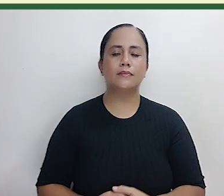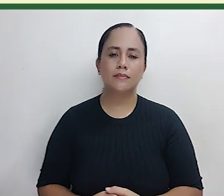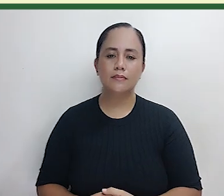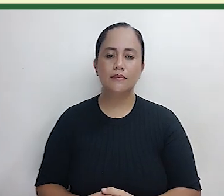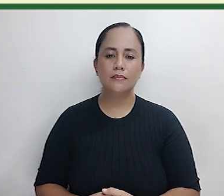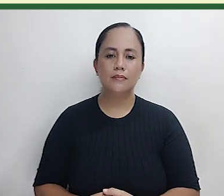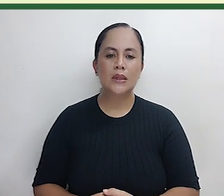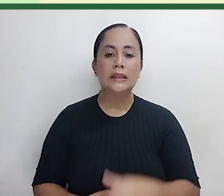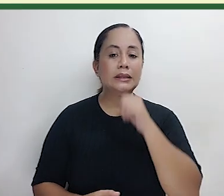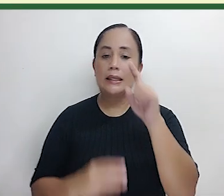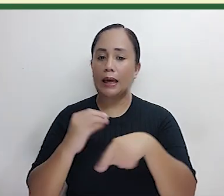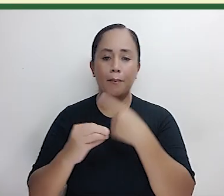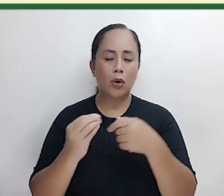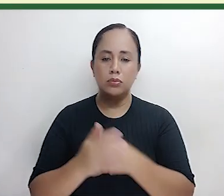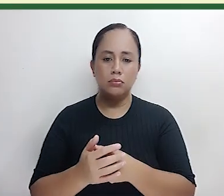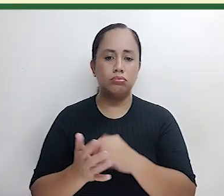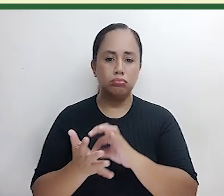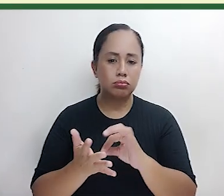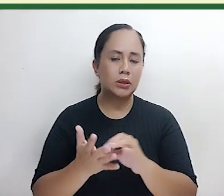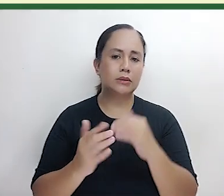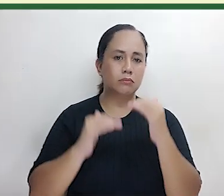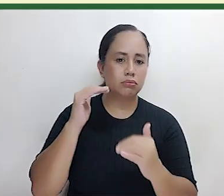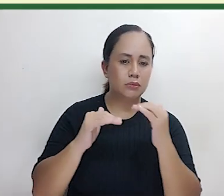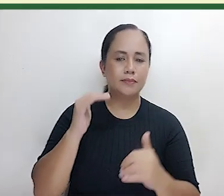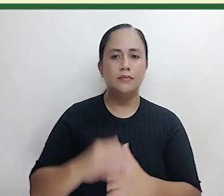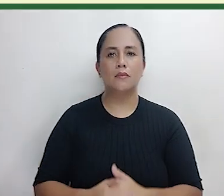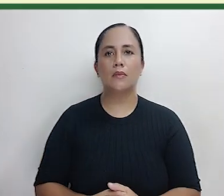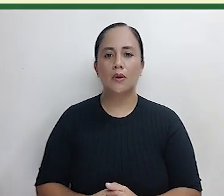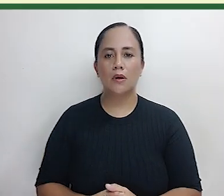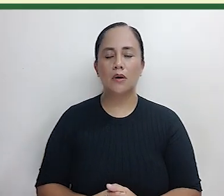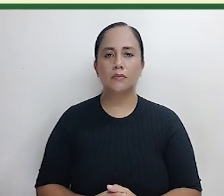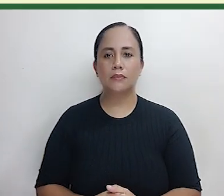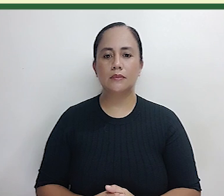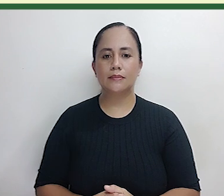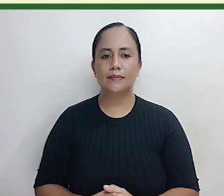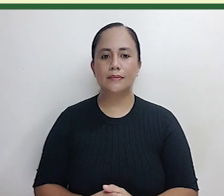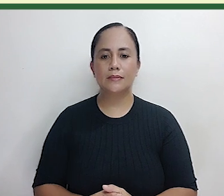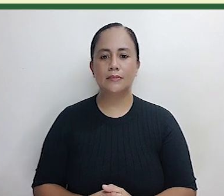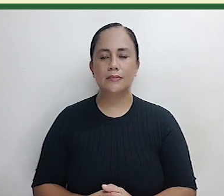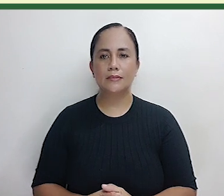and interconnected. It is not about counting privileges and disadvantages.